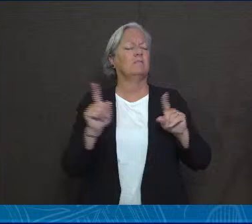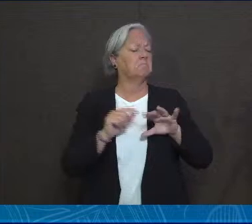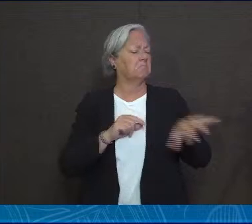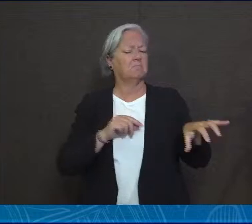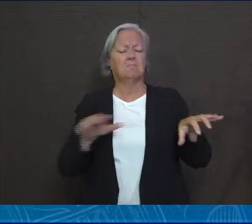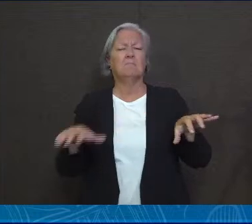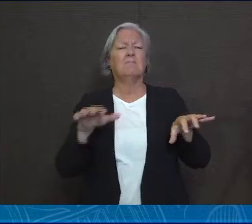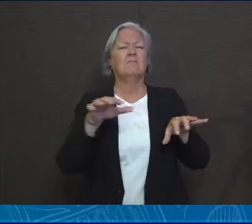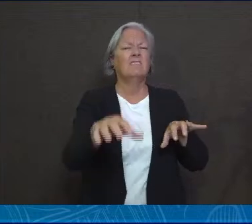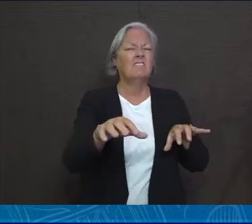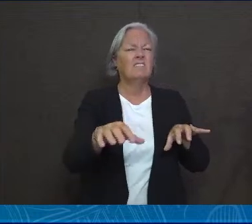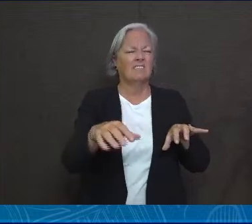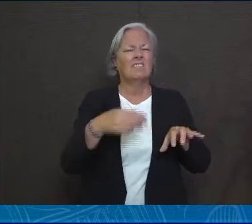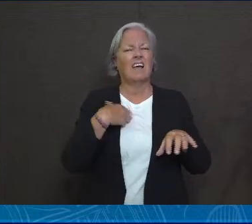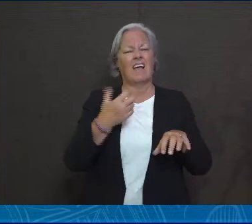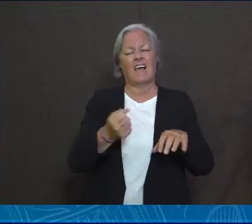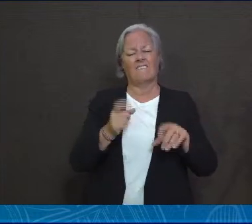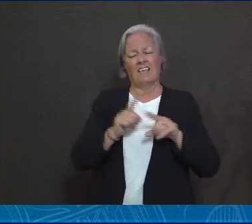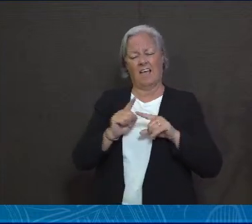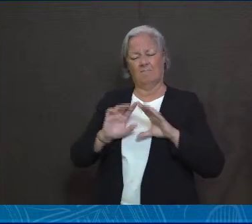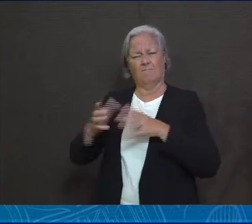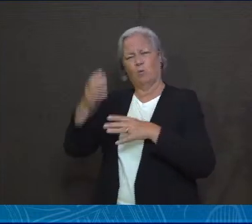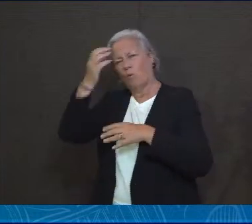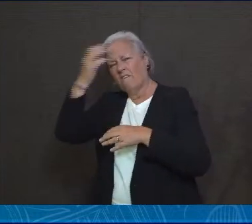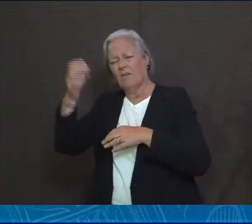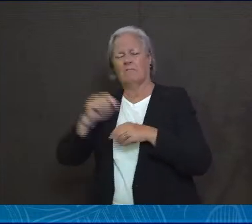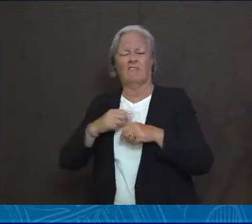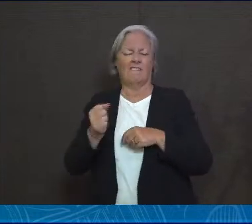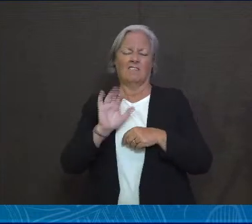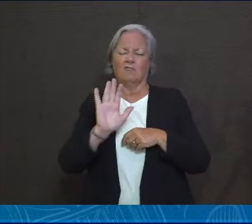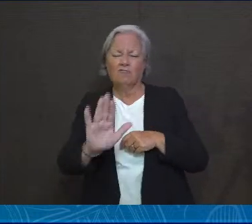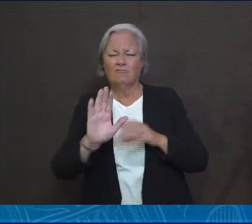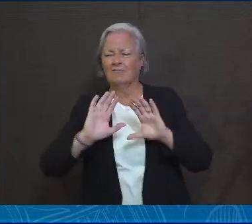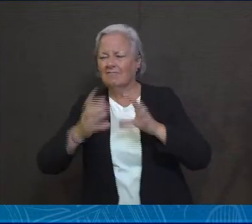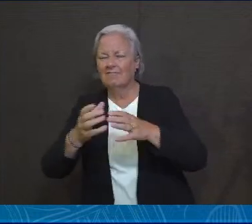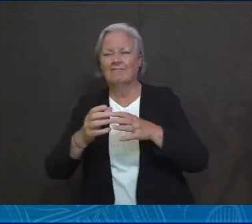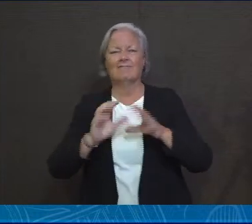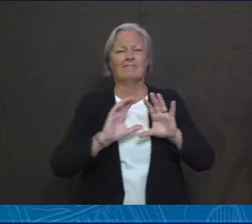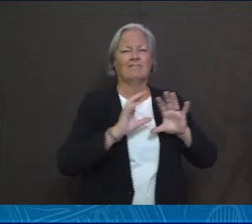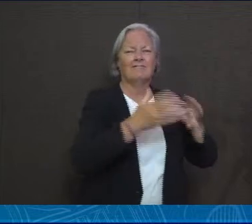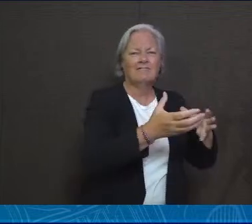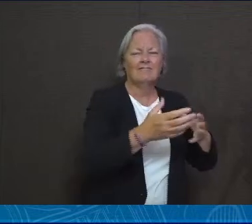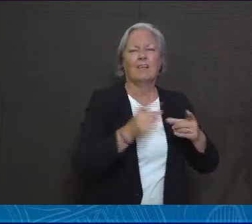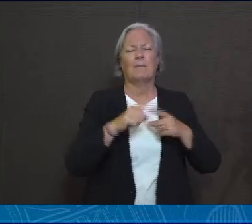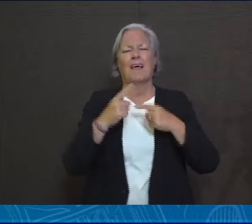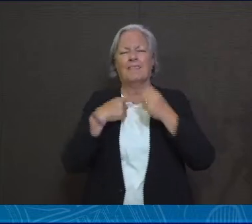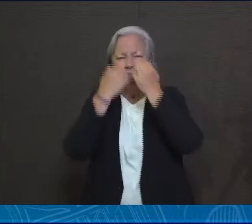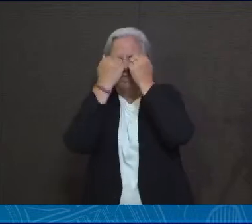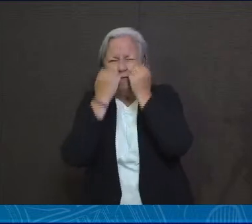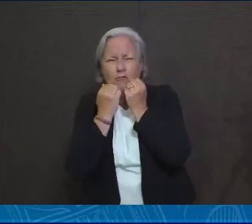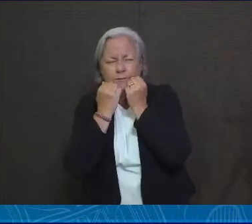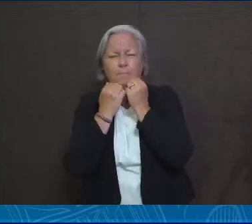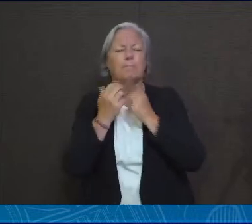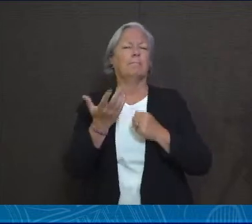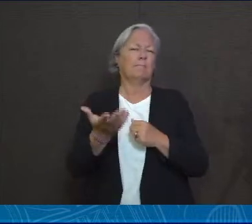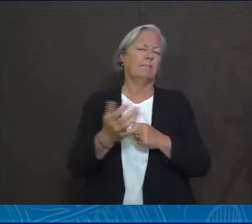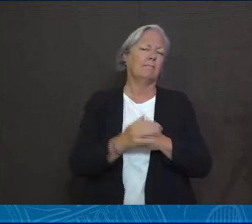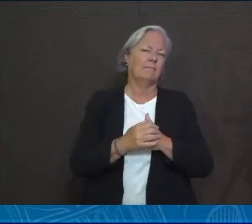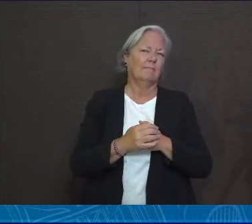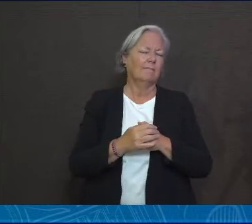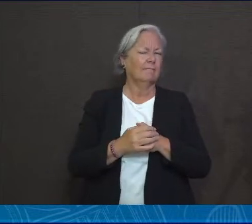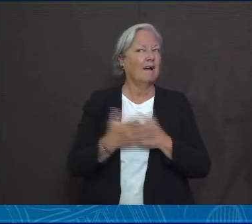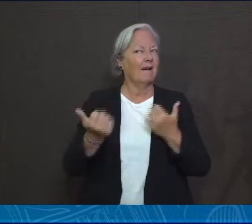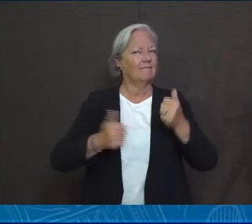have the Abu Sayyaf, we have the terrorism group, and imagine that also in the global scale.